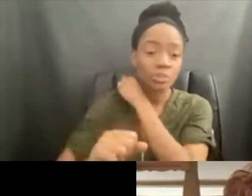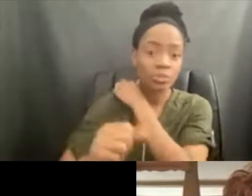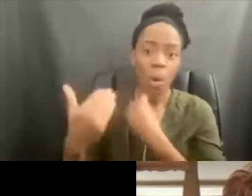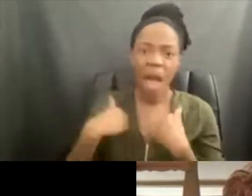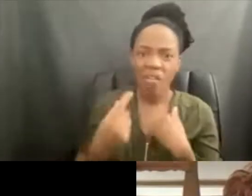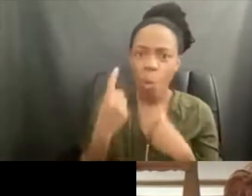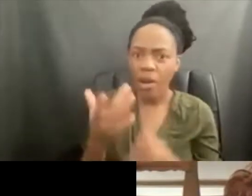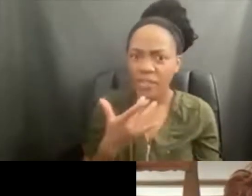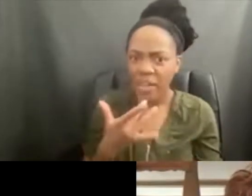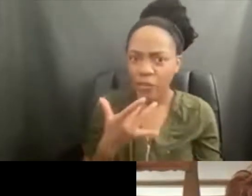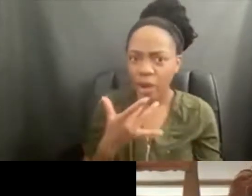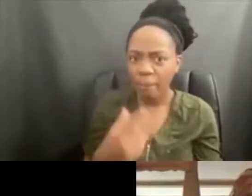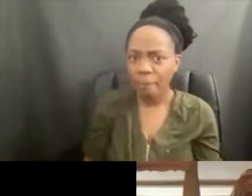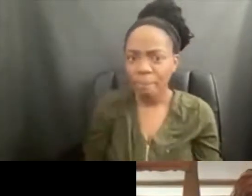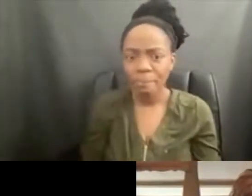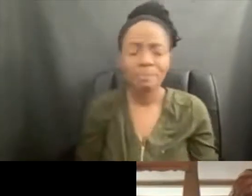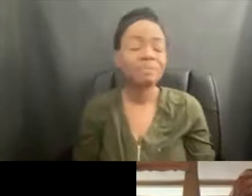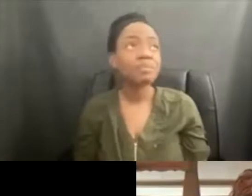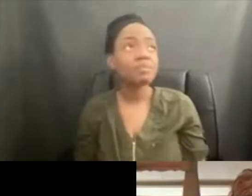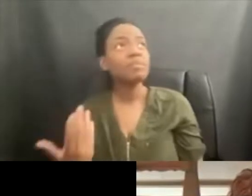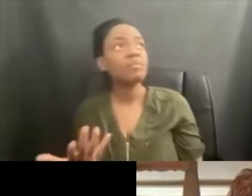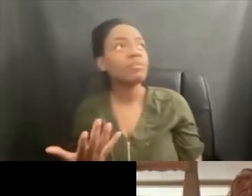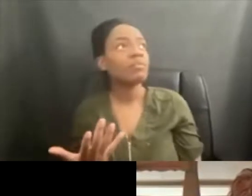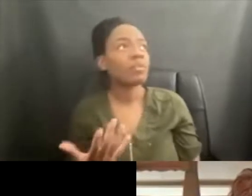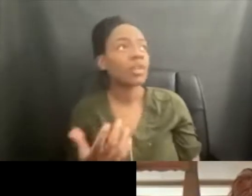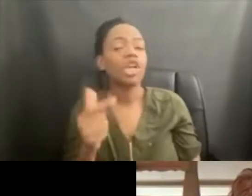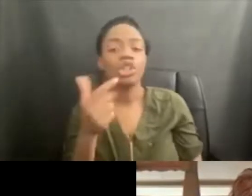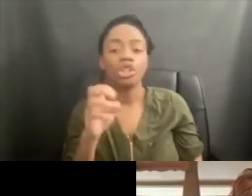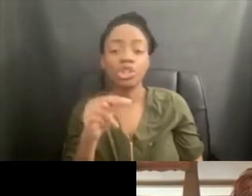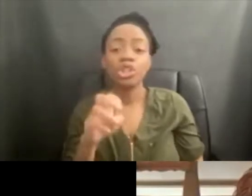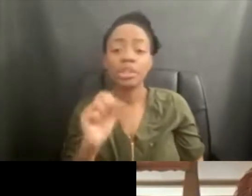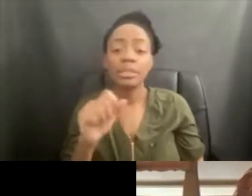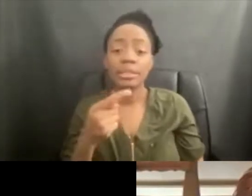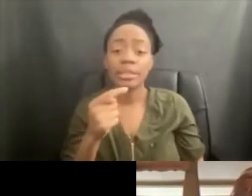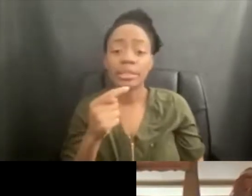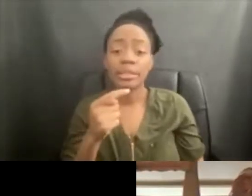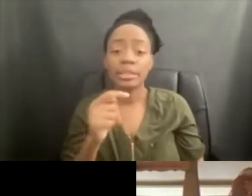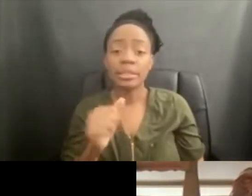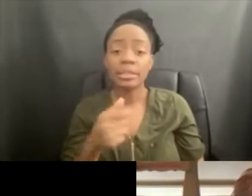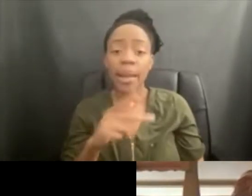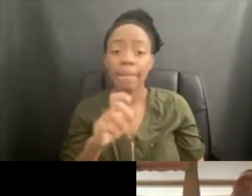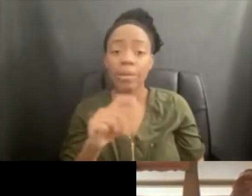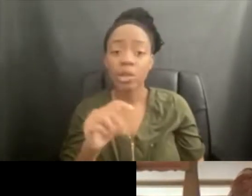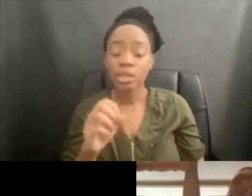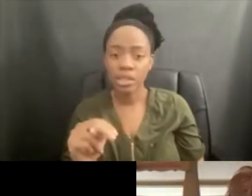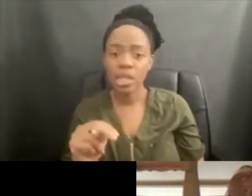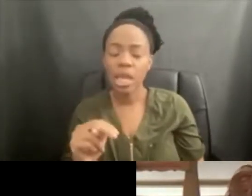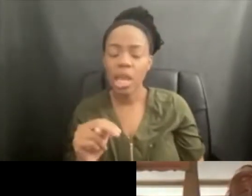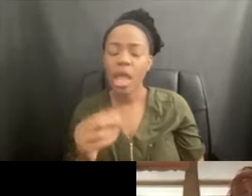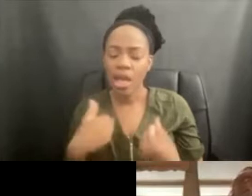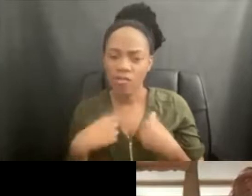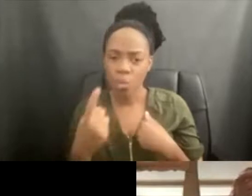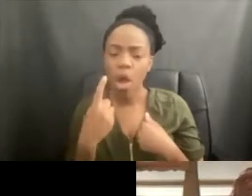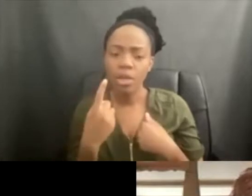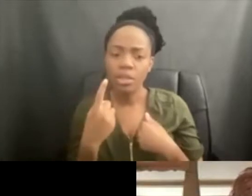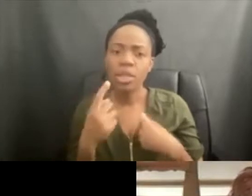that comes to your mind? Well, you know, I did with Jean Stapleton, and I did Arsenic and Old Lace on the stage,